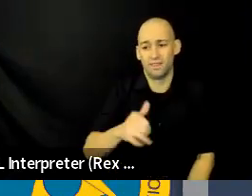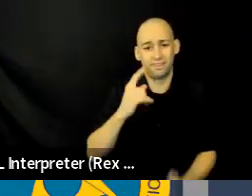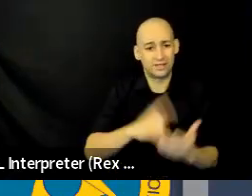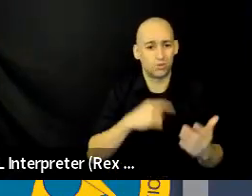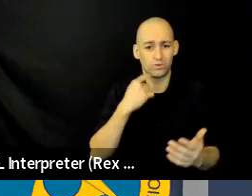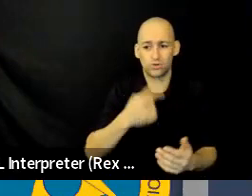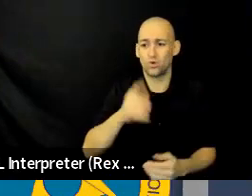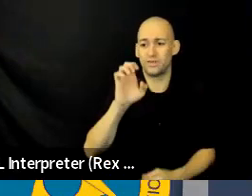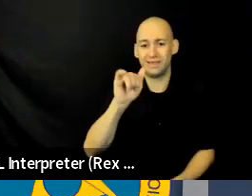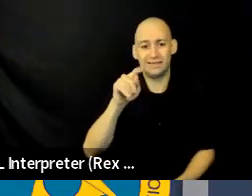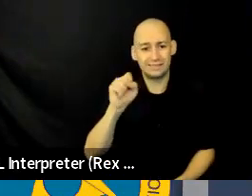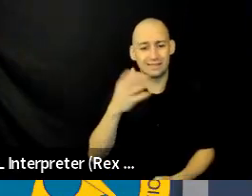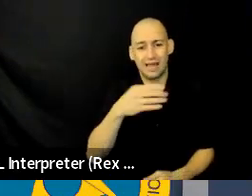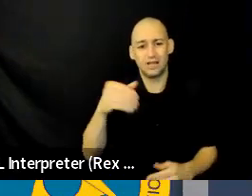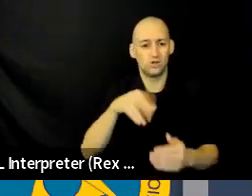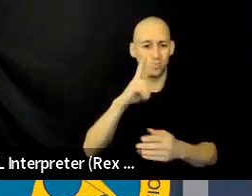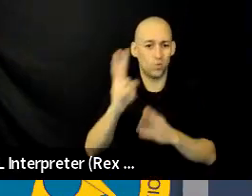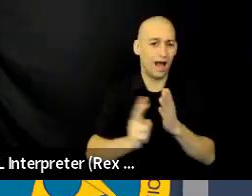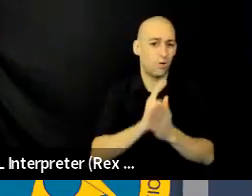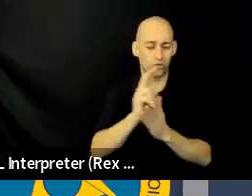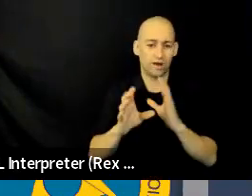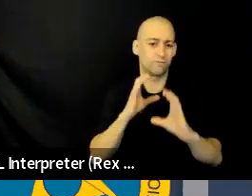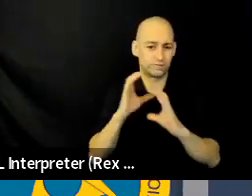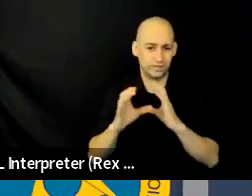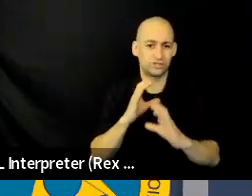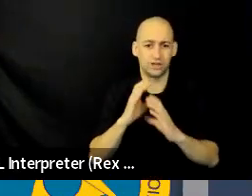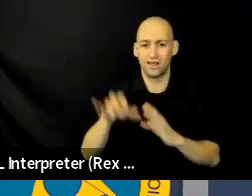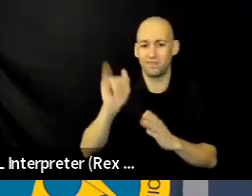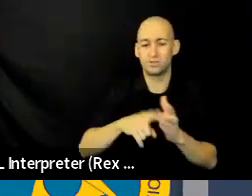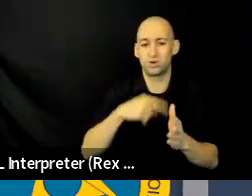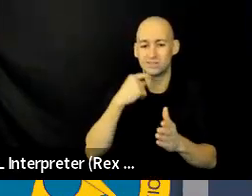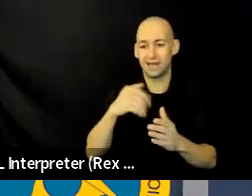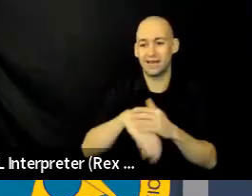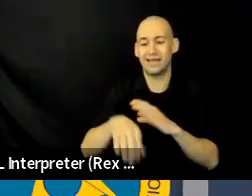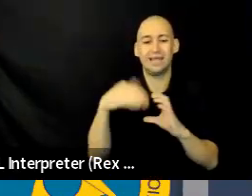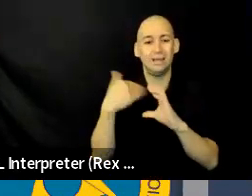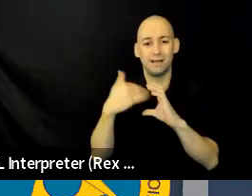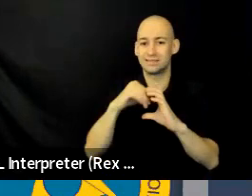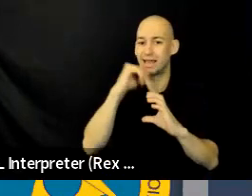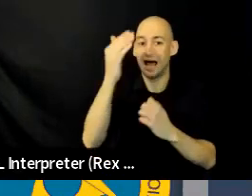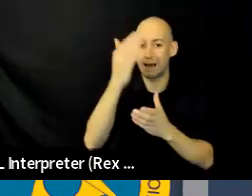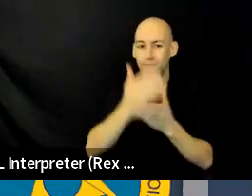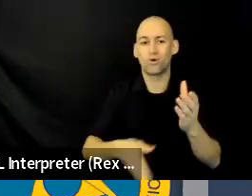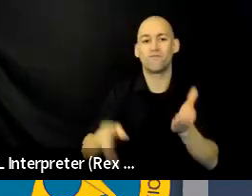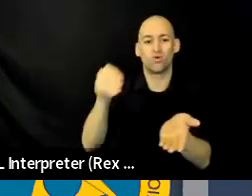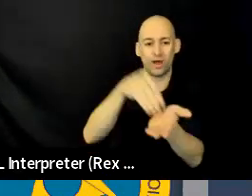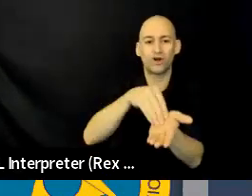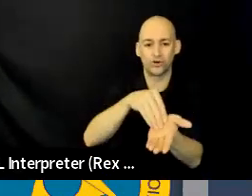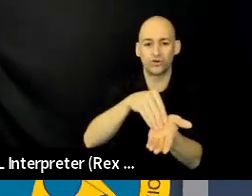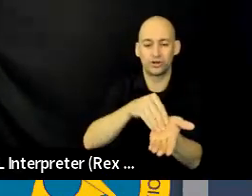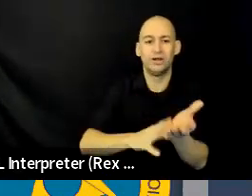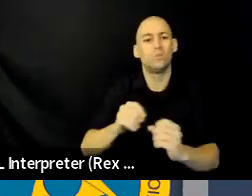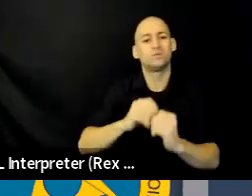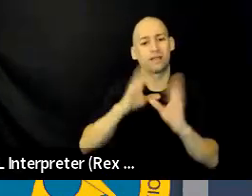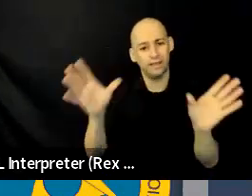Mr. Eads in the 2-hour conversation. It's what's said in emails that aren't part of the record. It was made very clear that